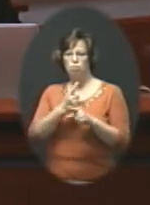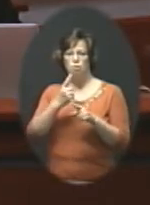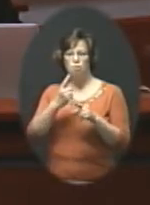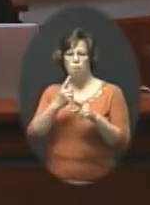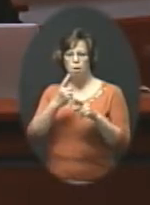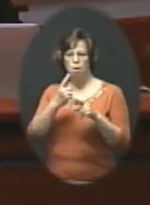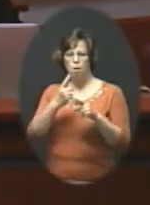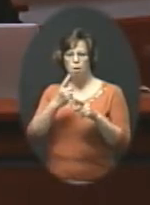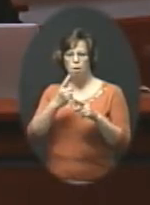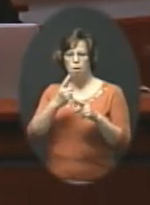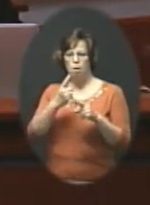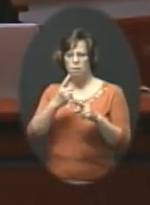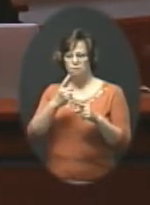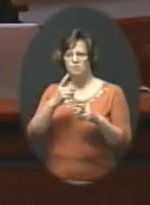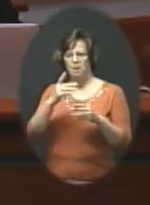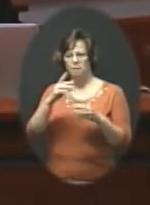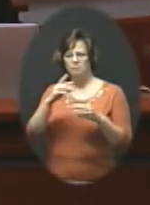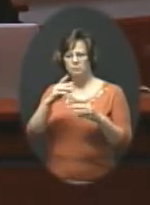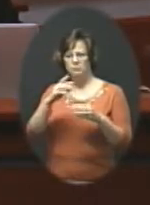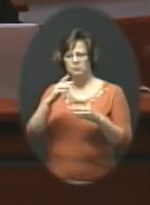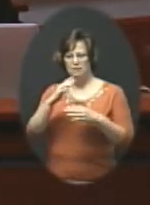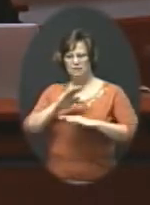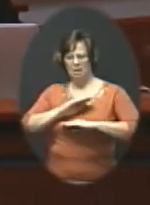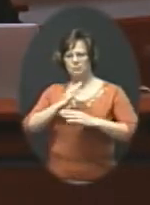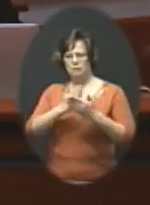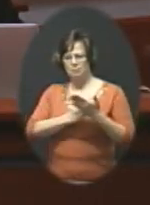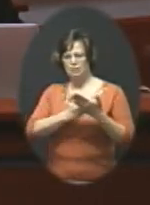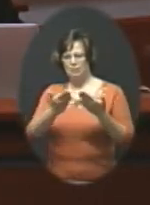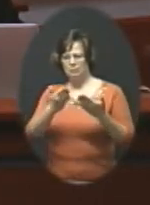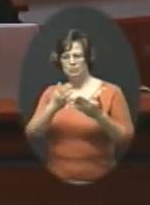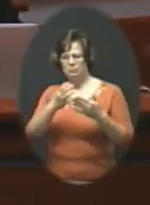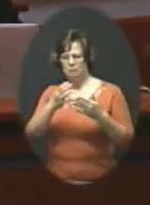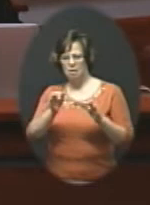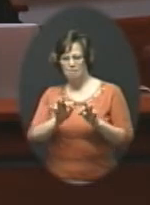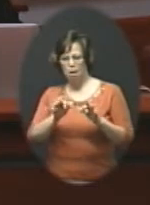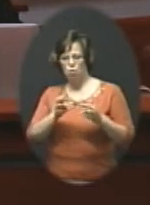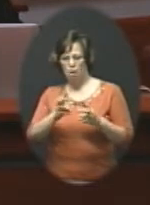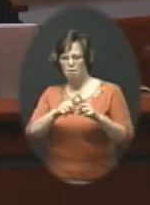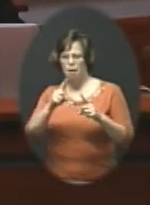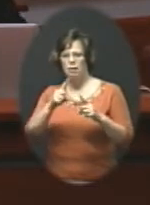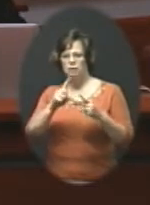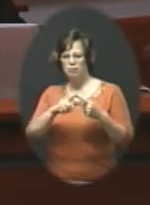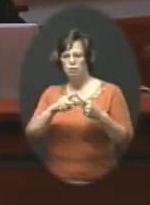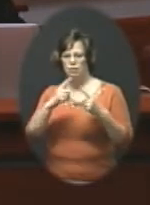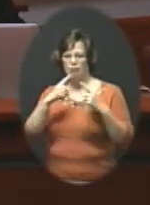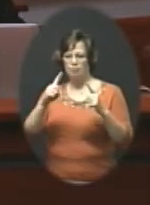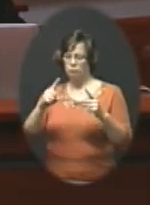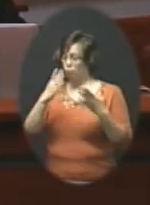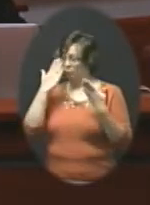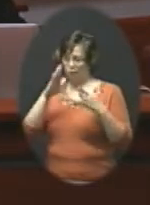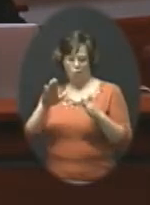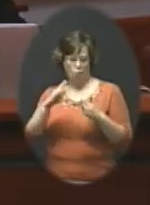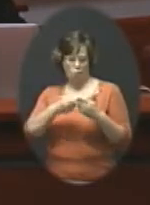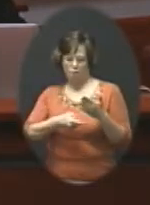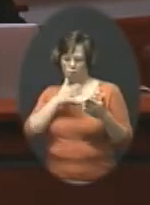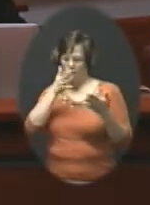and plug some of the holes that we have in a very minor way. But again, until they come through, we don't know what's going to happen.